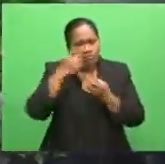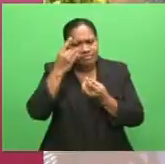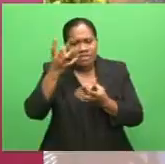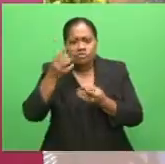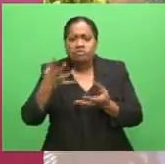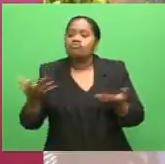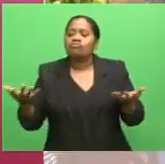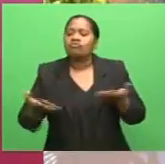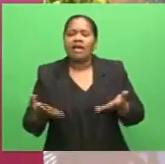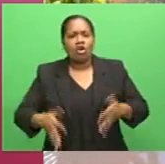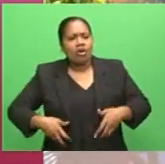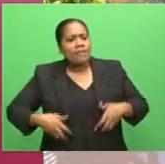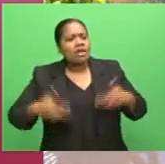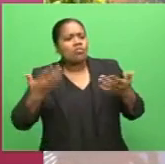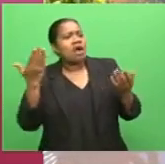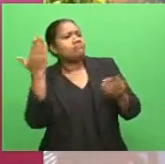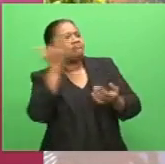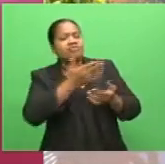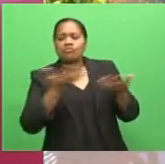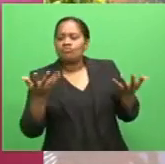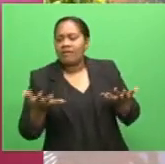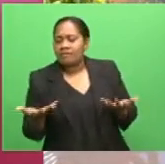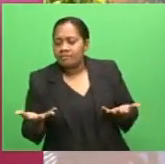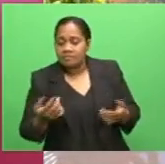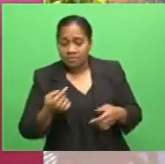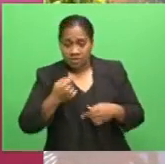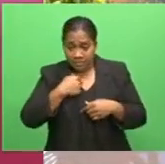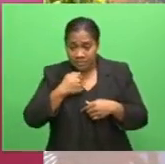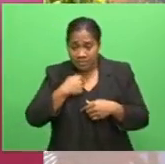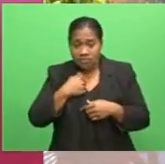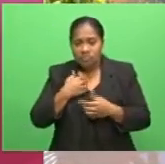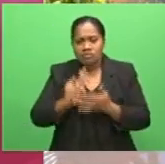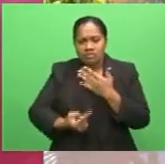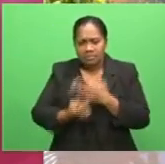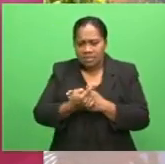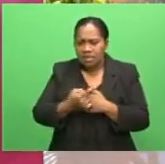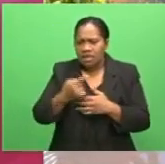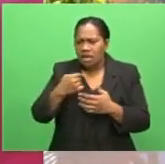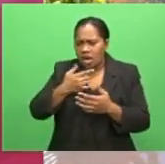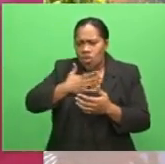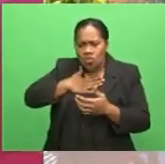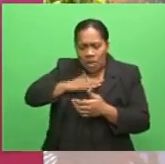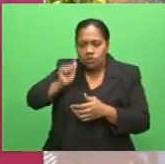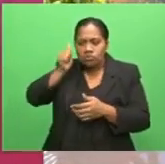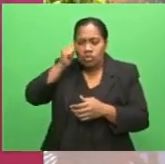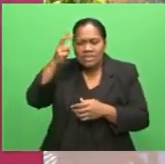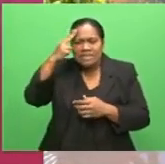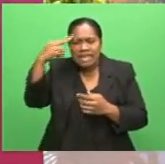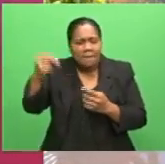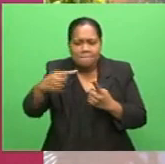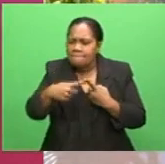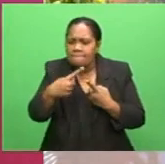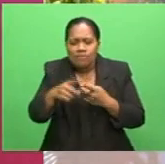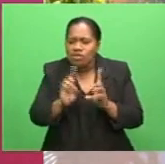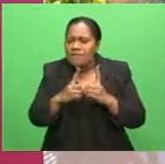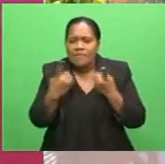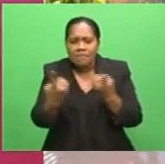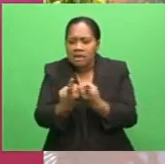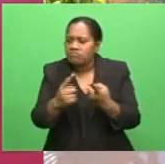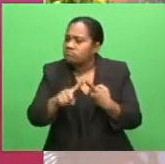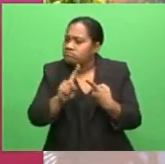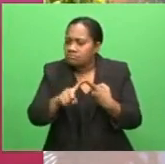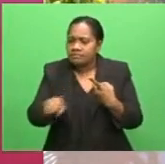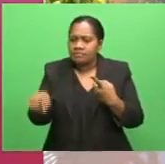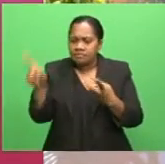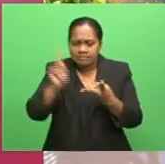complaint. As far as I'm concerned, we haven't heard. So I'd like to know if there is a name of the department and name of